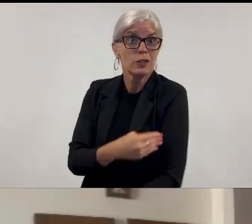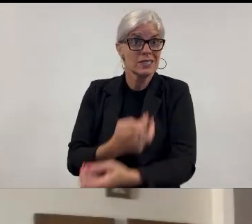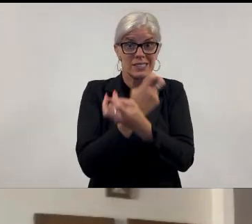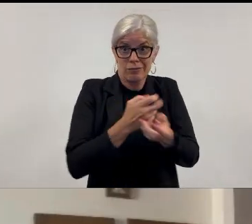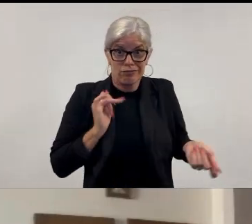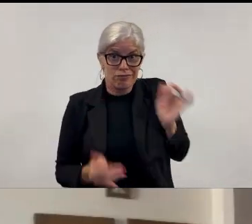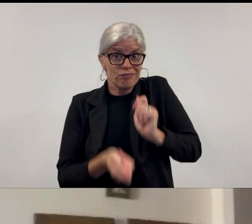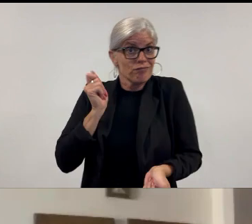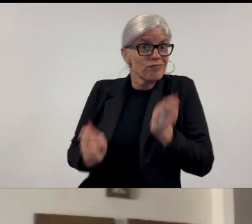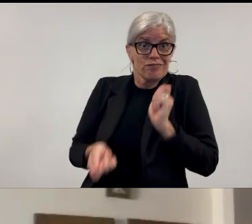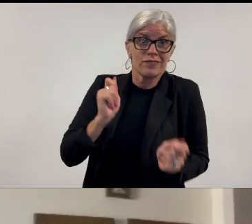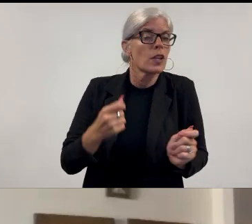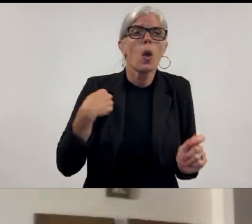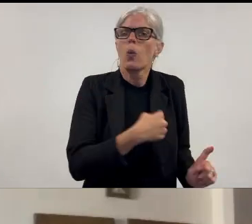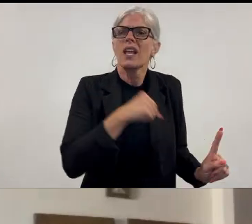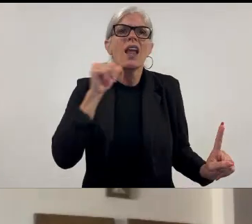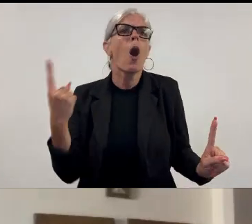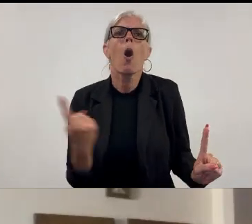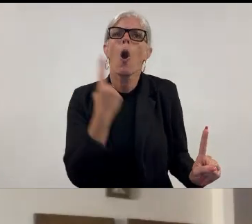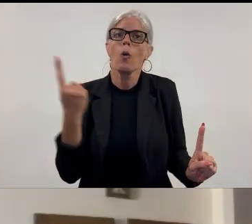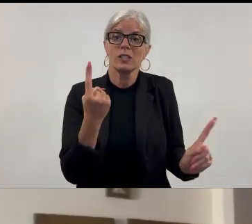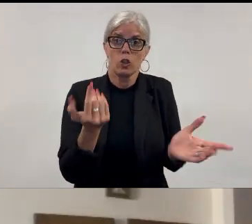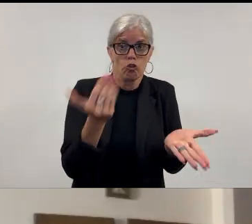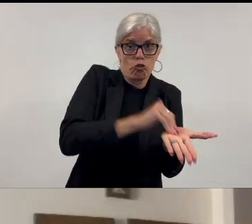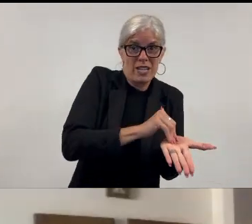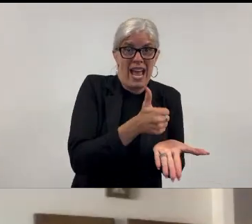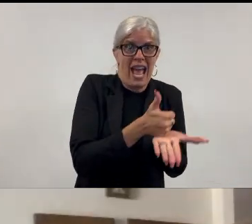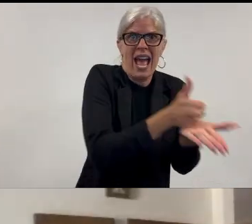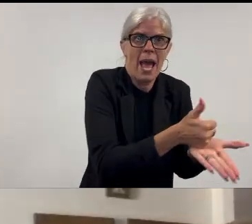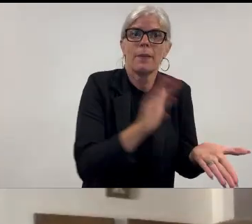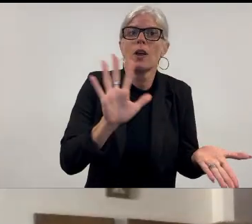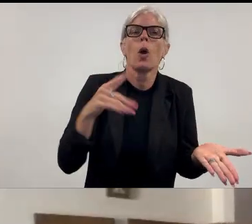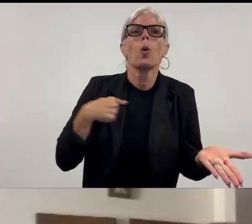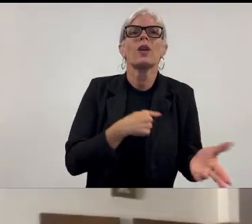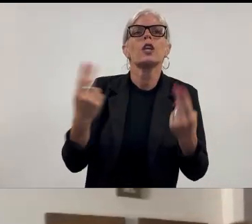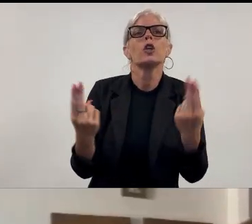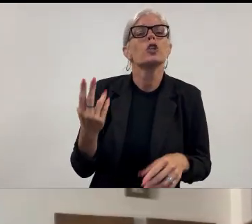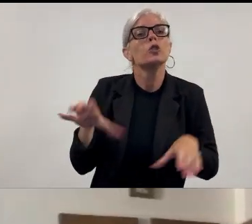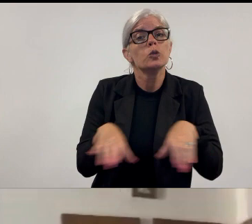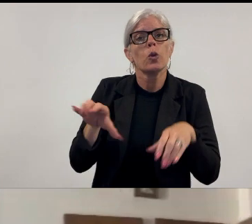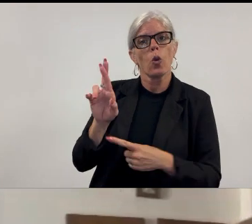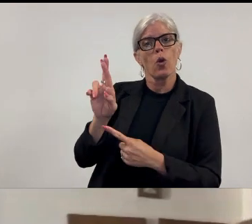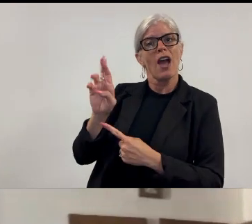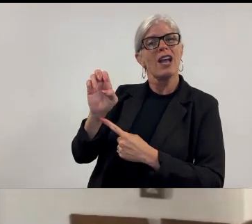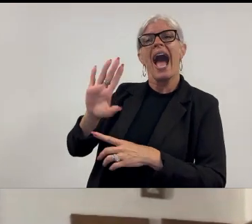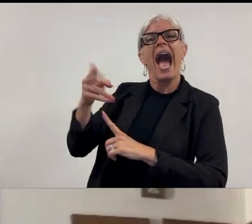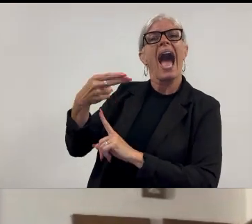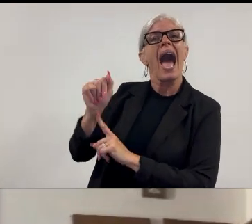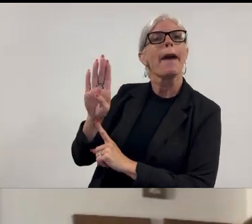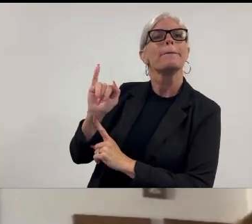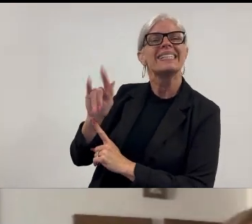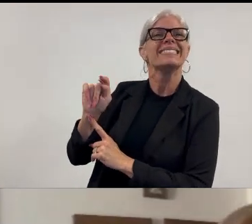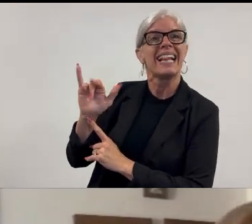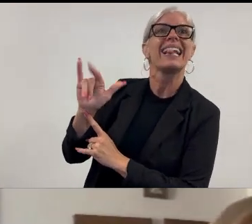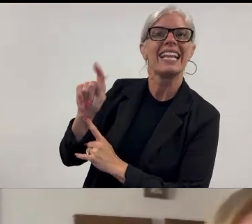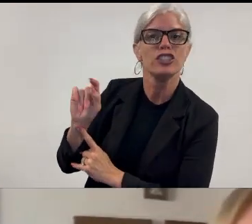musculoskeletal system. And we don't do always rehabilitation, we do habilitation, meaning